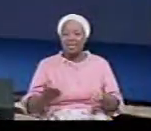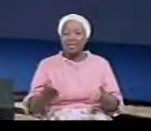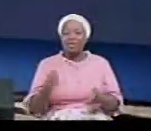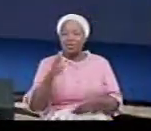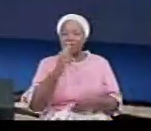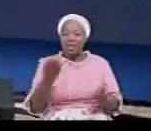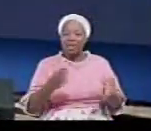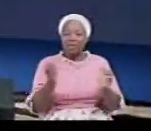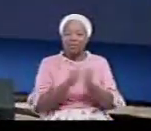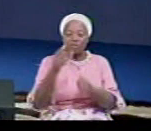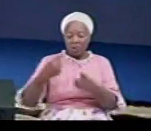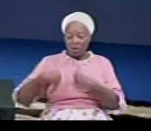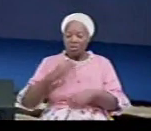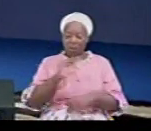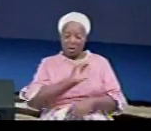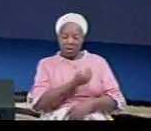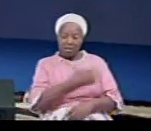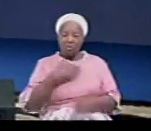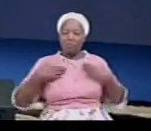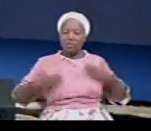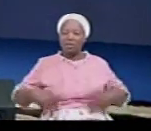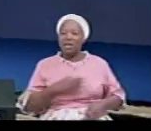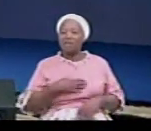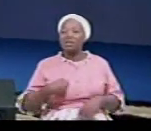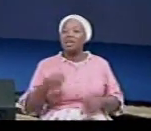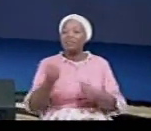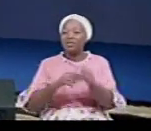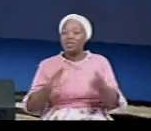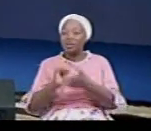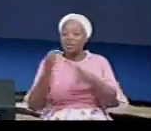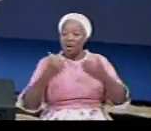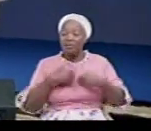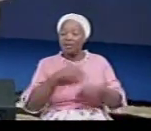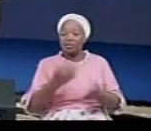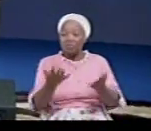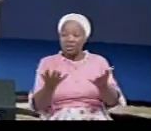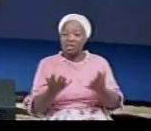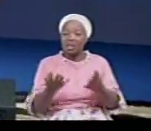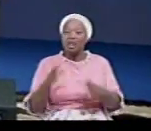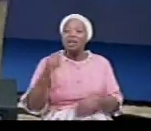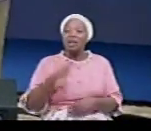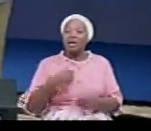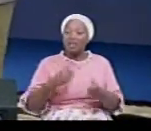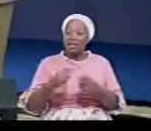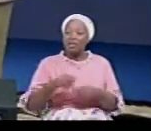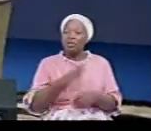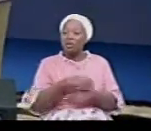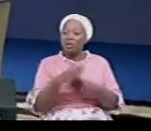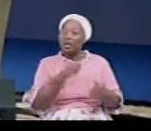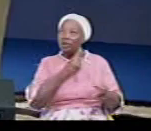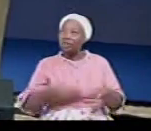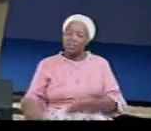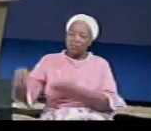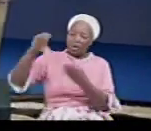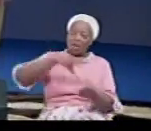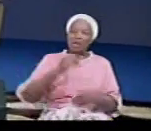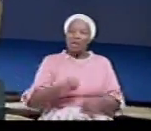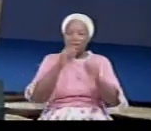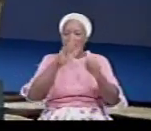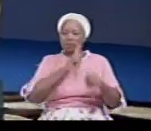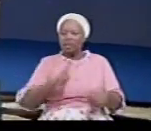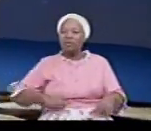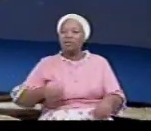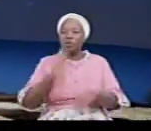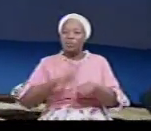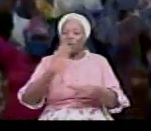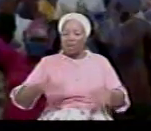heart, your mind, your soul, your body. Everything you desire, the Lord is pouring the blessing of God upon your life